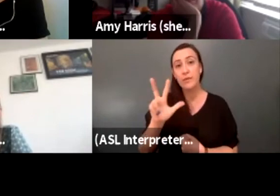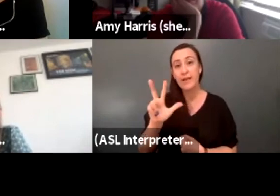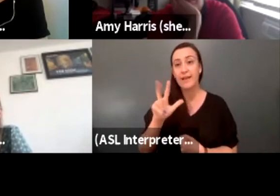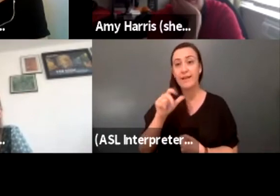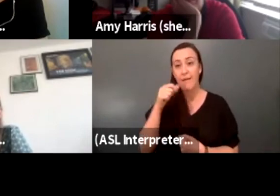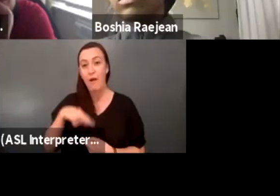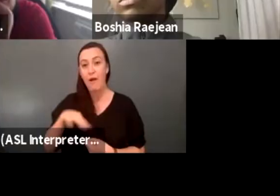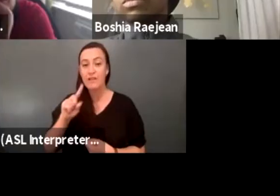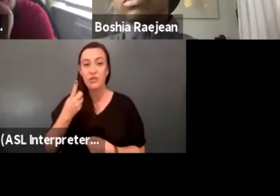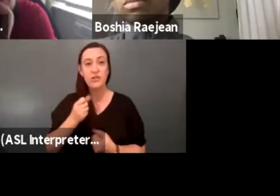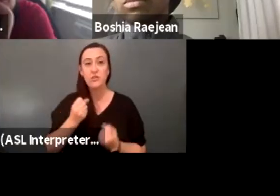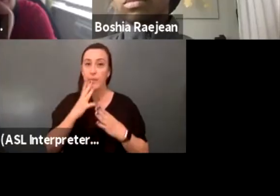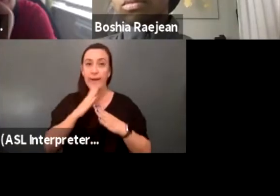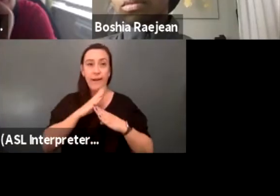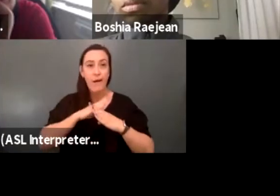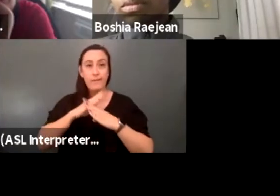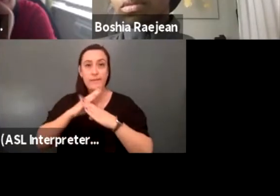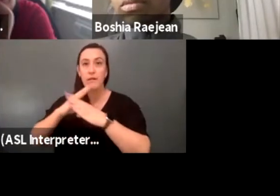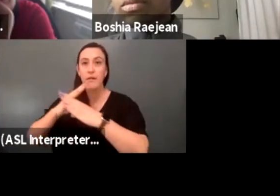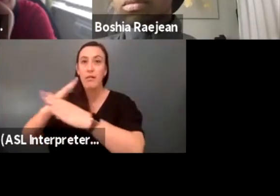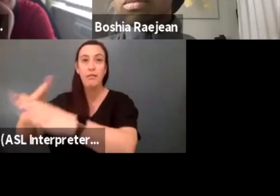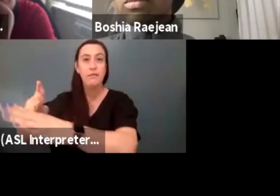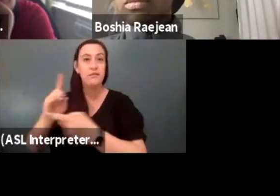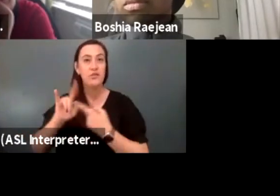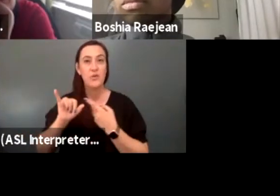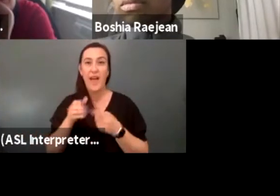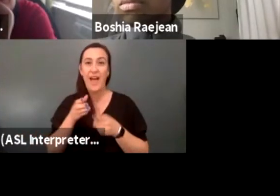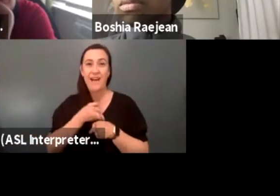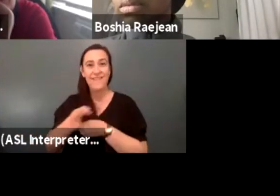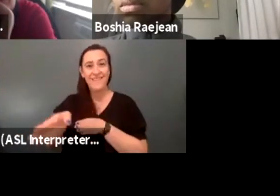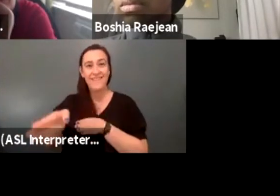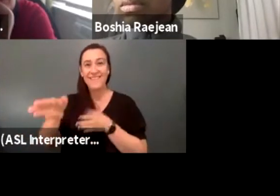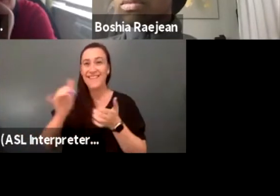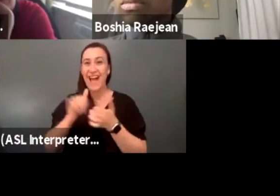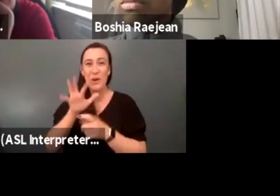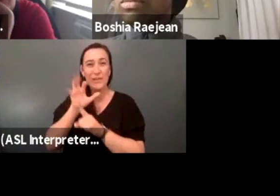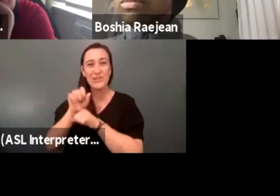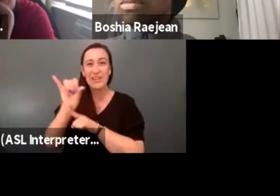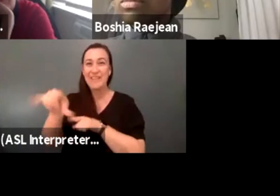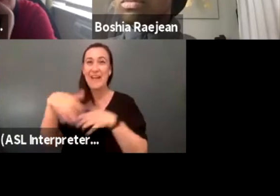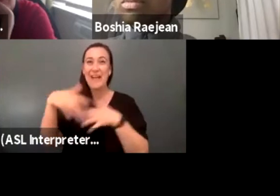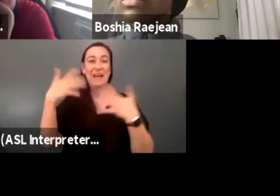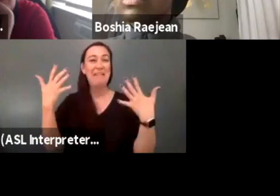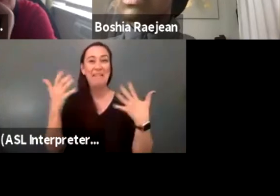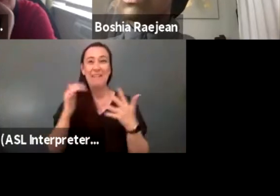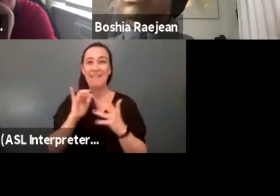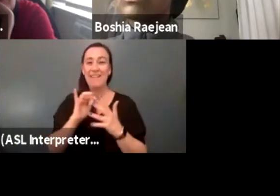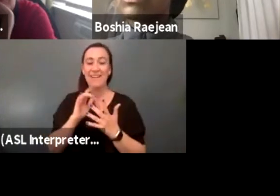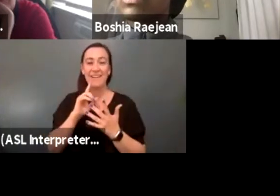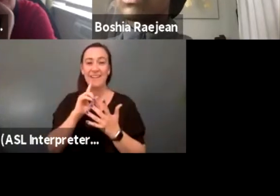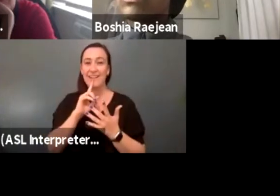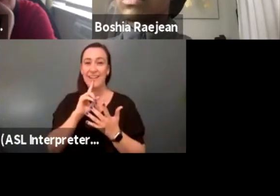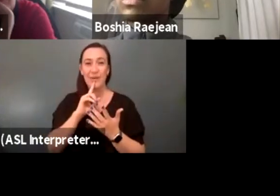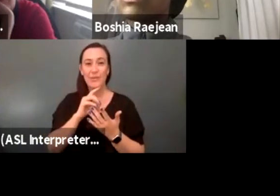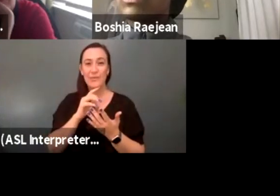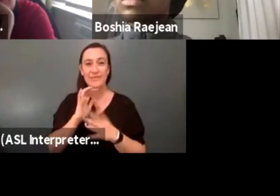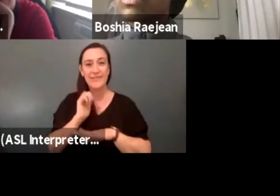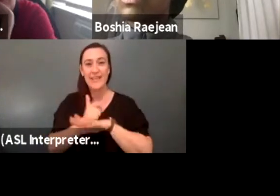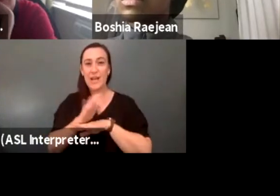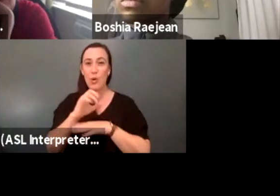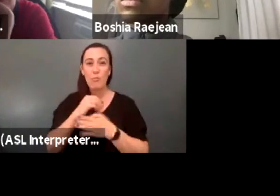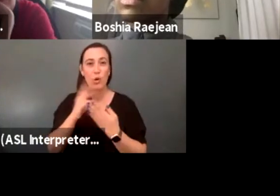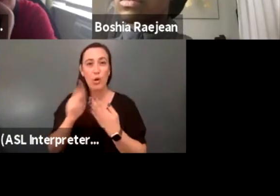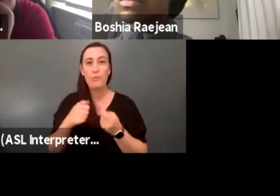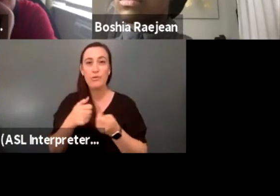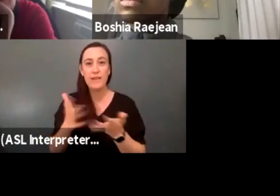after obstacle in your way to try and achieve your goal or implement your program or deliver your service. So